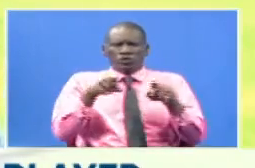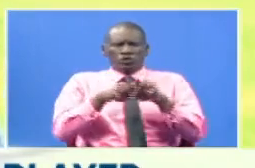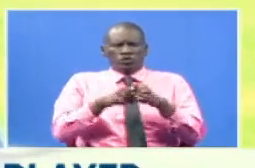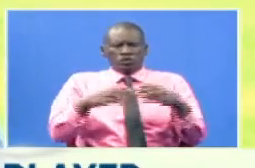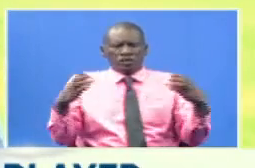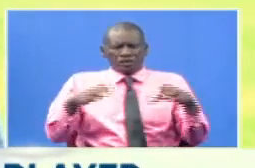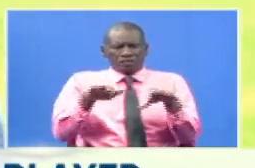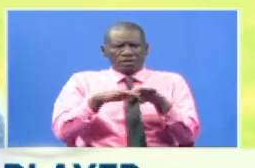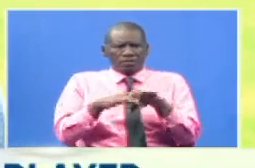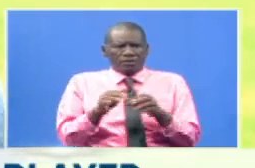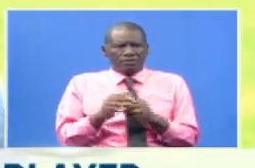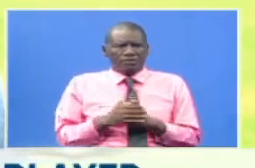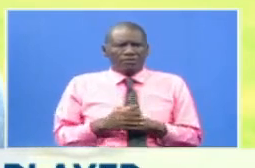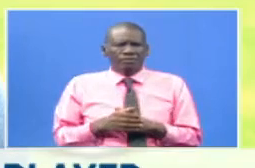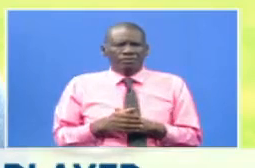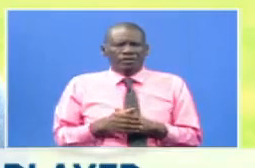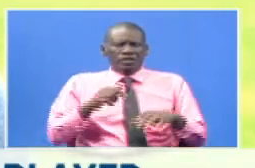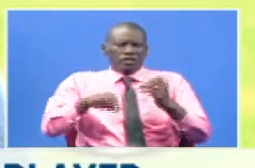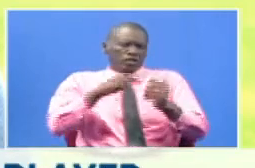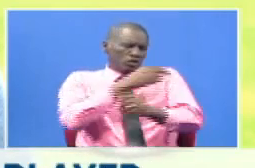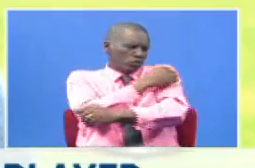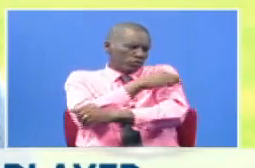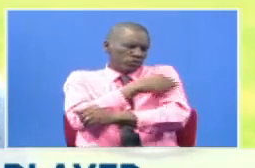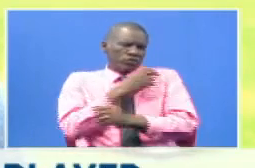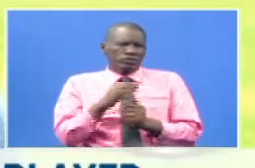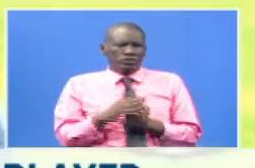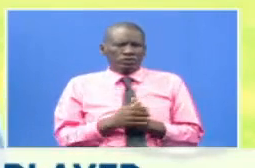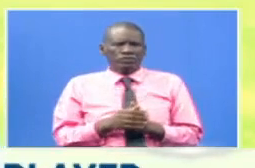teammate was in the hospital.